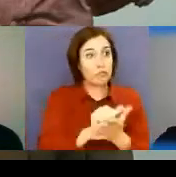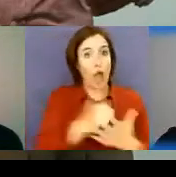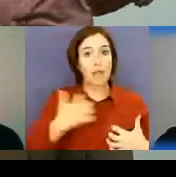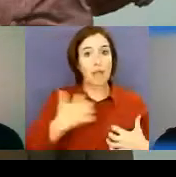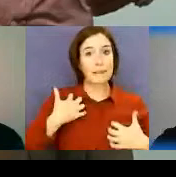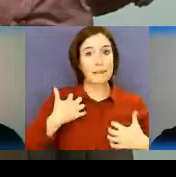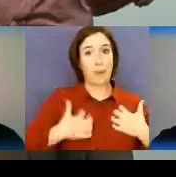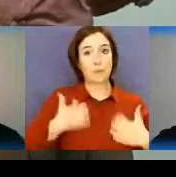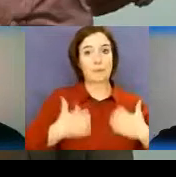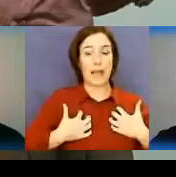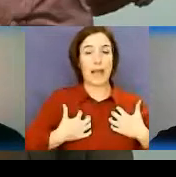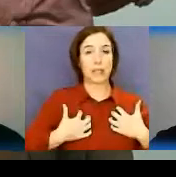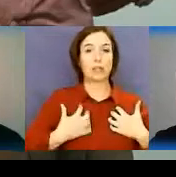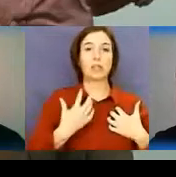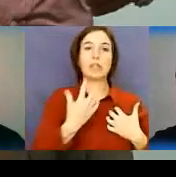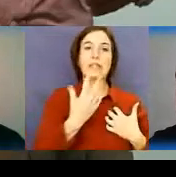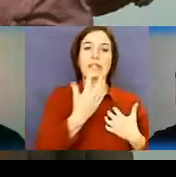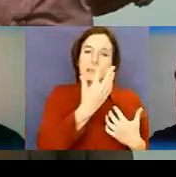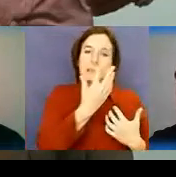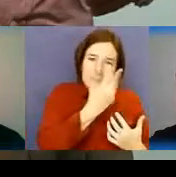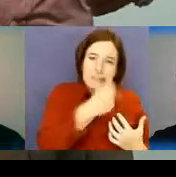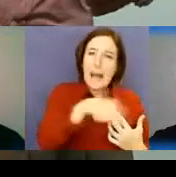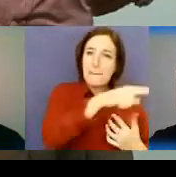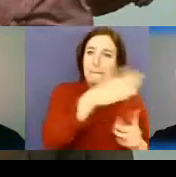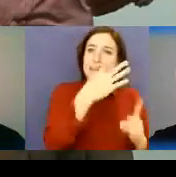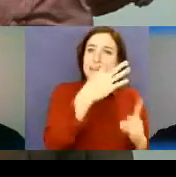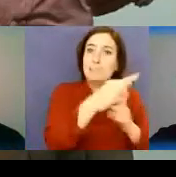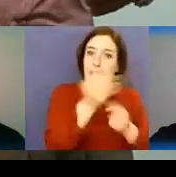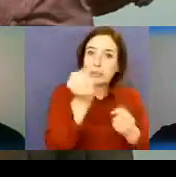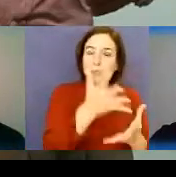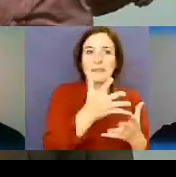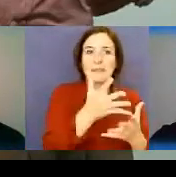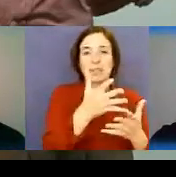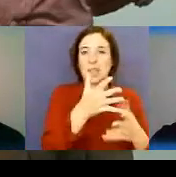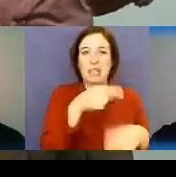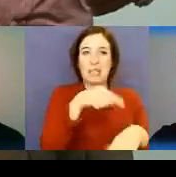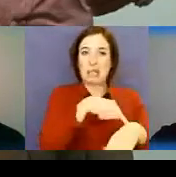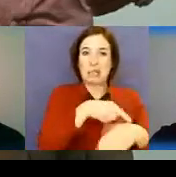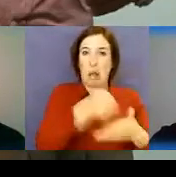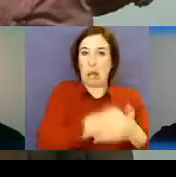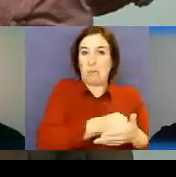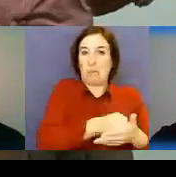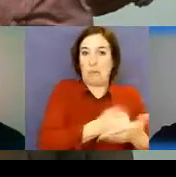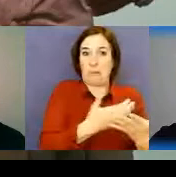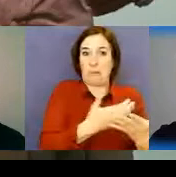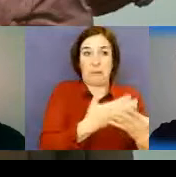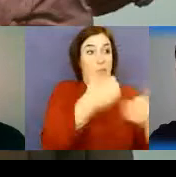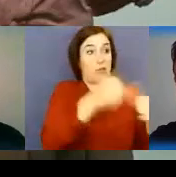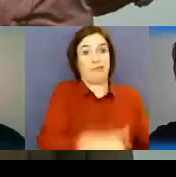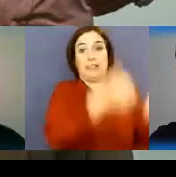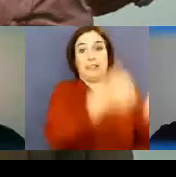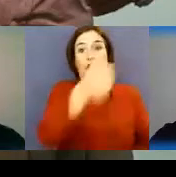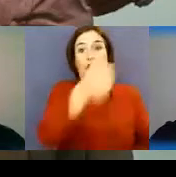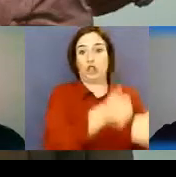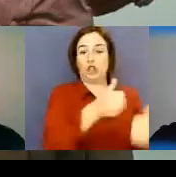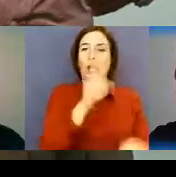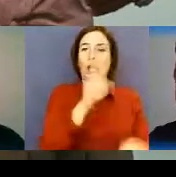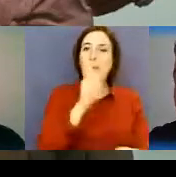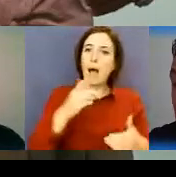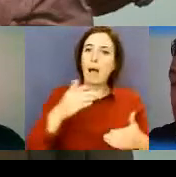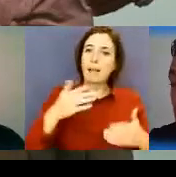time bound, some of those specialist pathways, and there tends to be, physical activity needs to be a golden thread. That sort of goes without